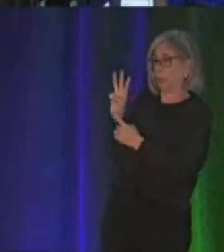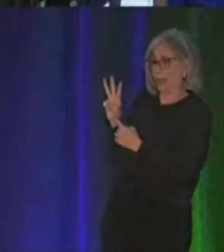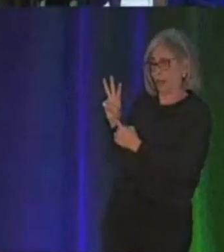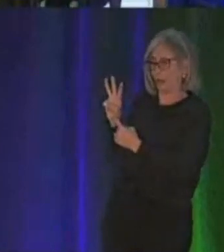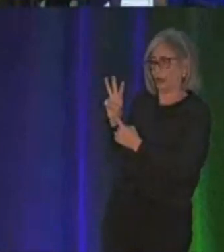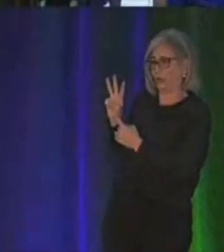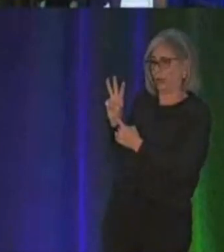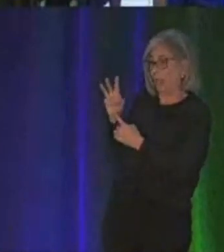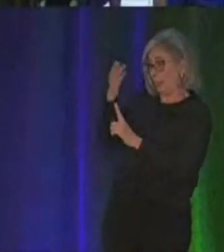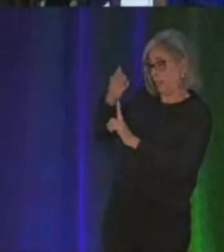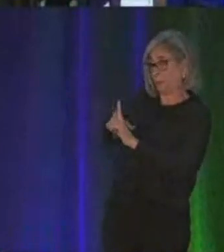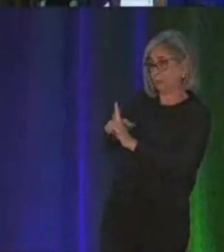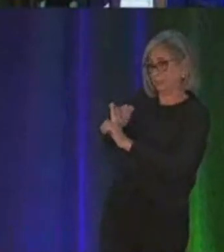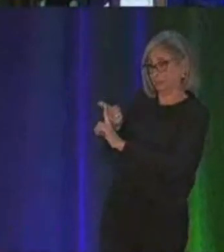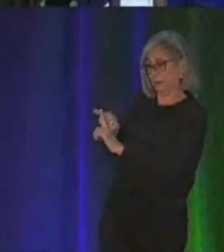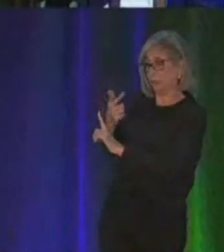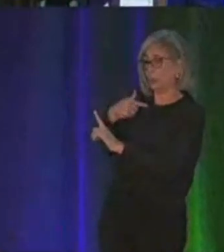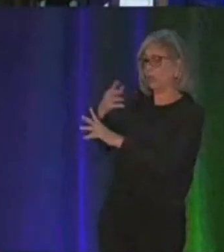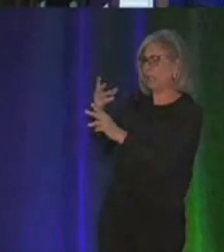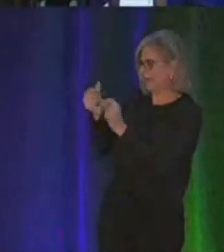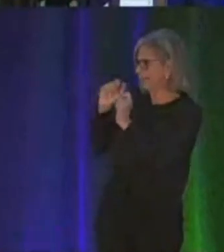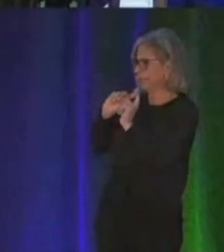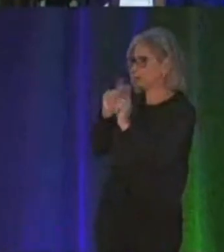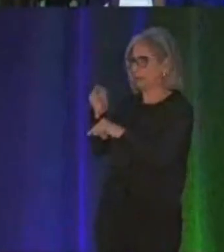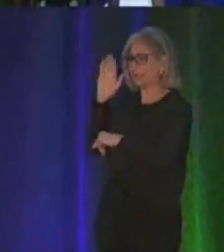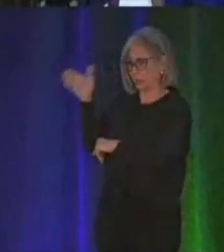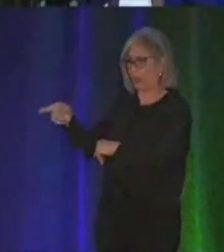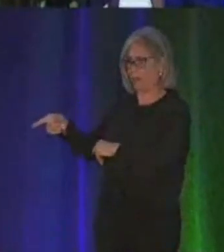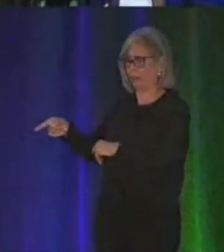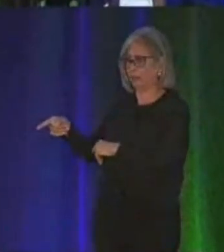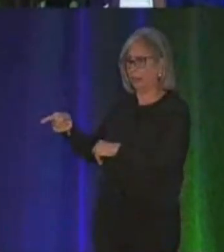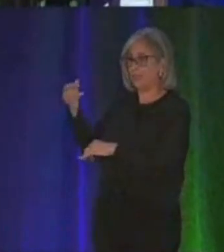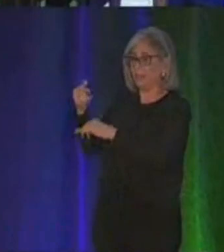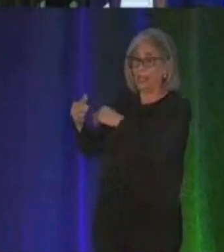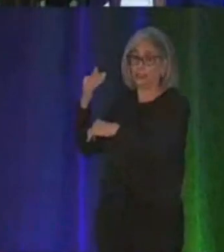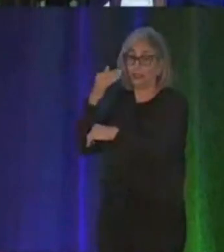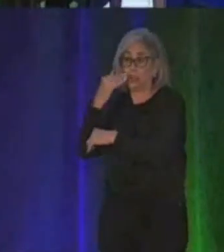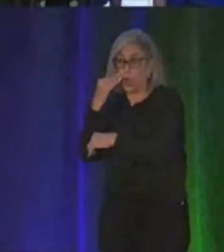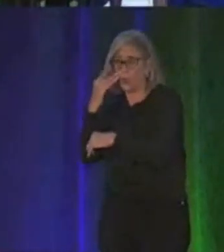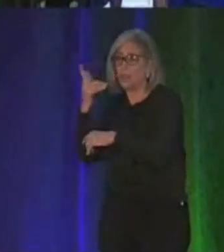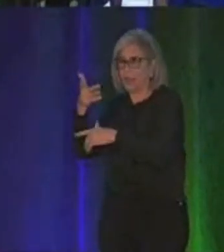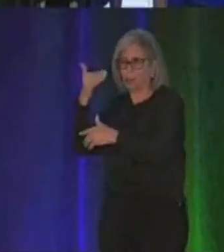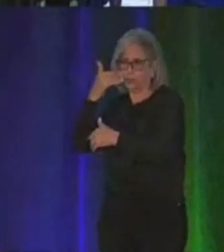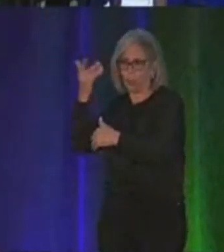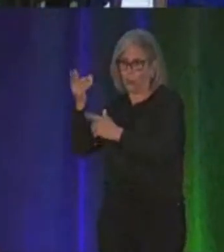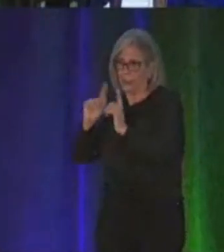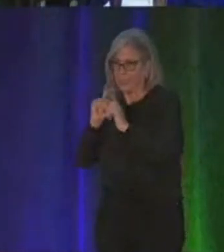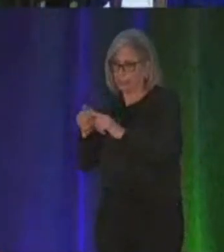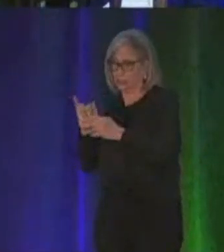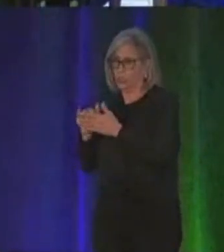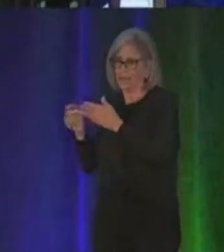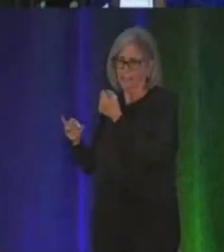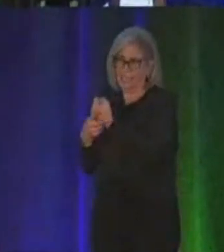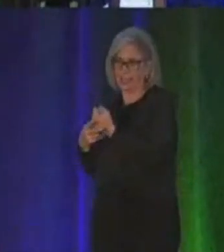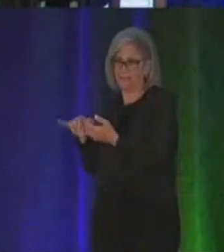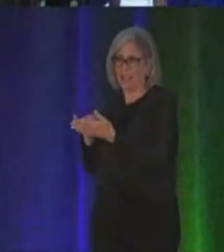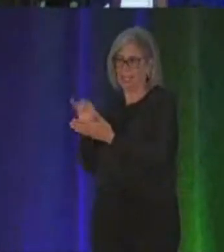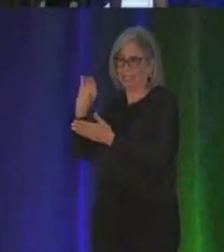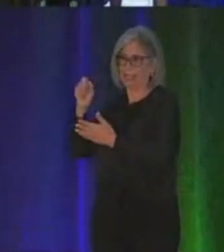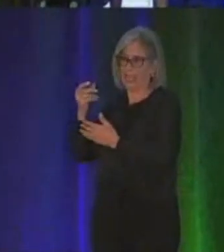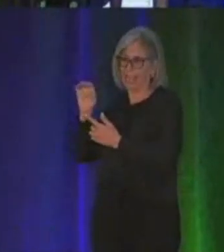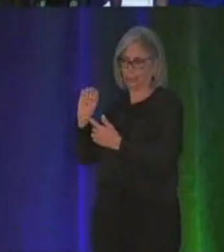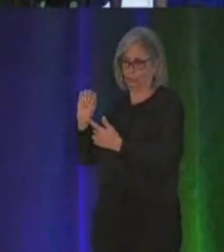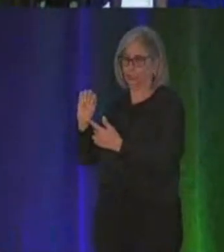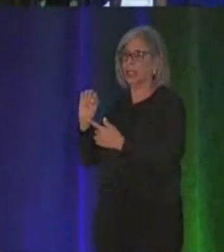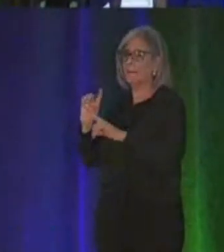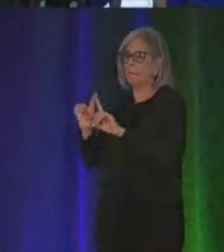and the person will always get an instant response. So whatever the last known version of this page is, we're going to serve them right away because we have that saved in the cache. But we're going